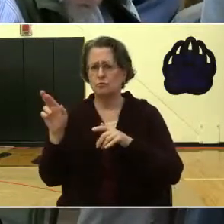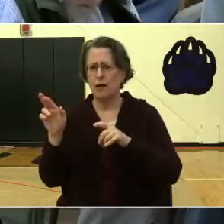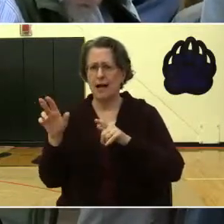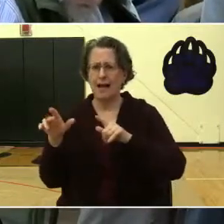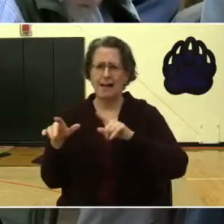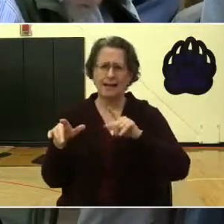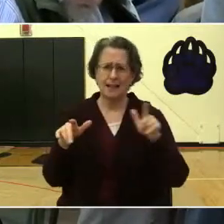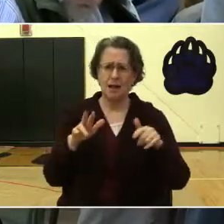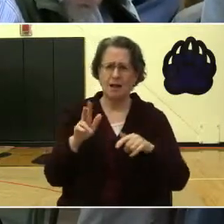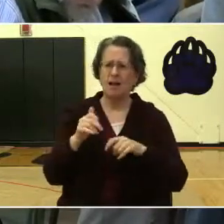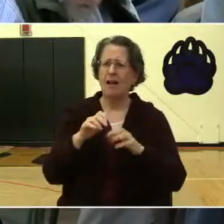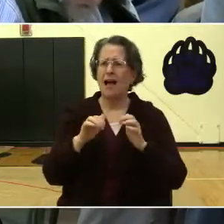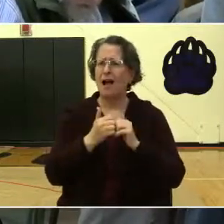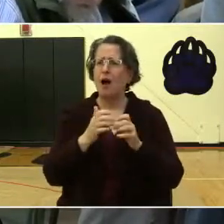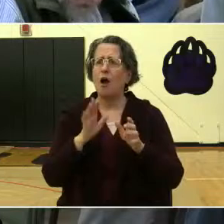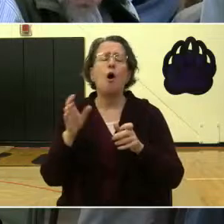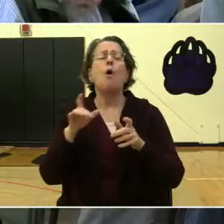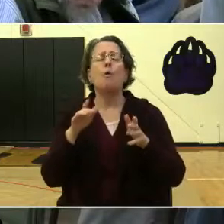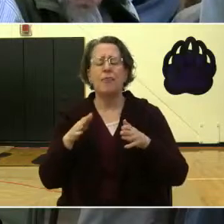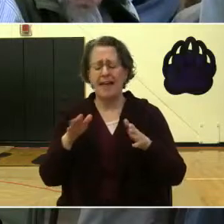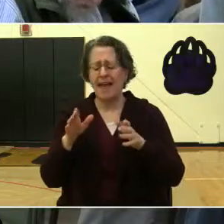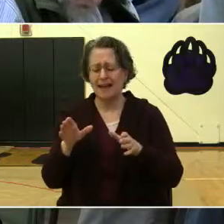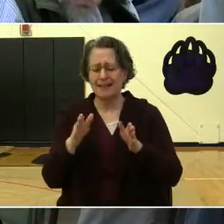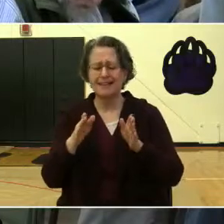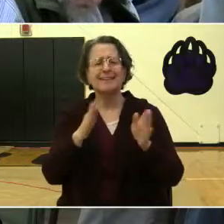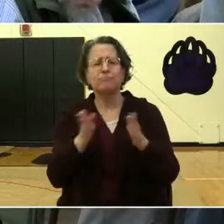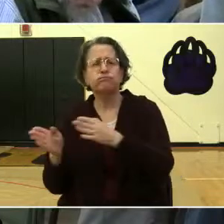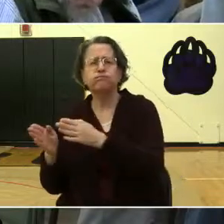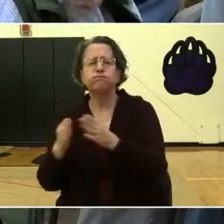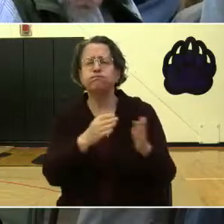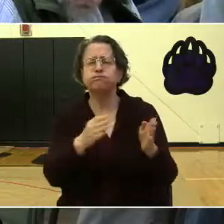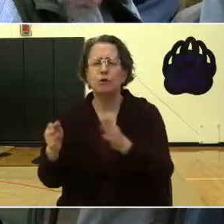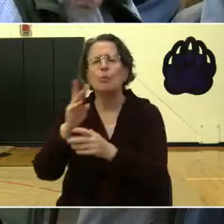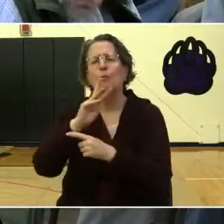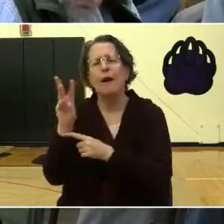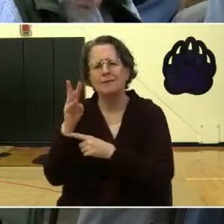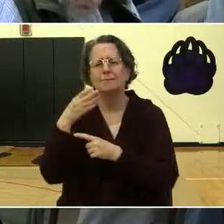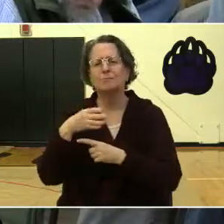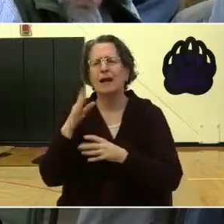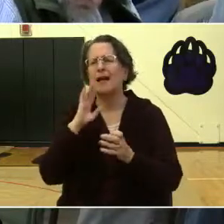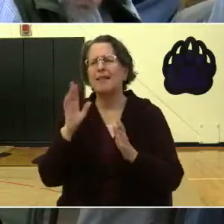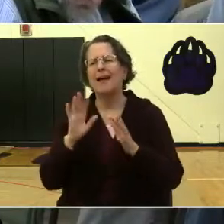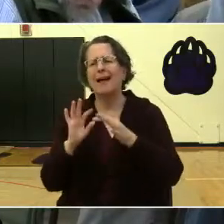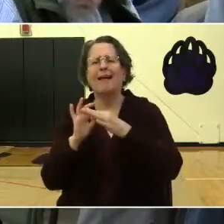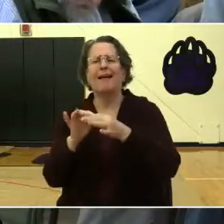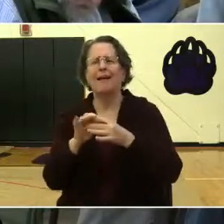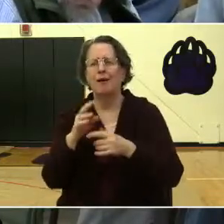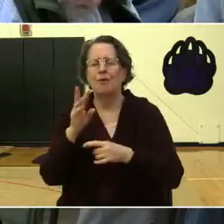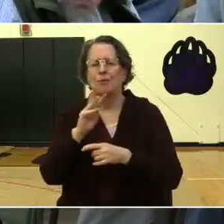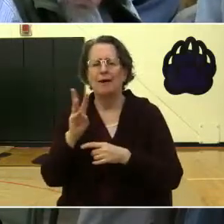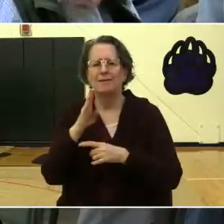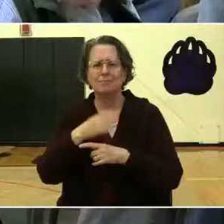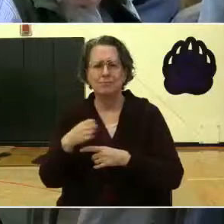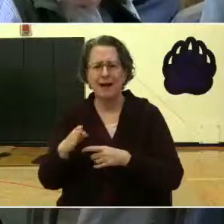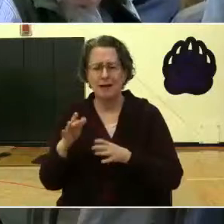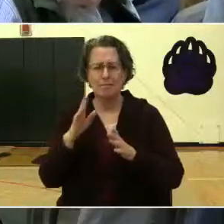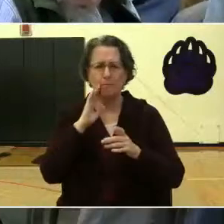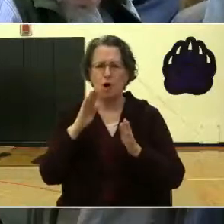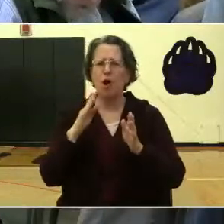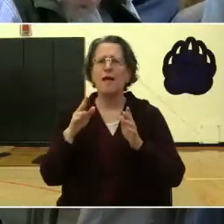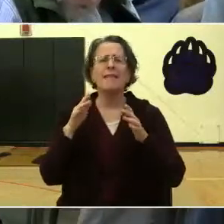and I just wonder how that's working out whether you whether you regret doing